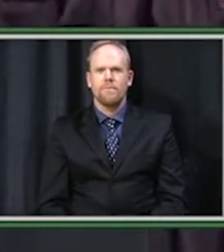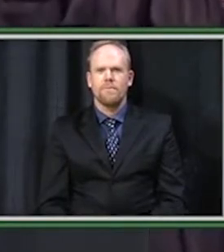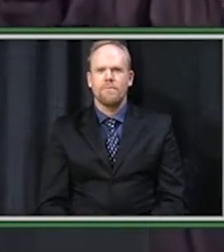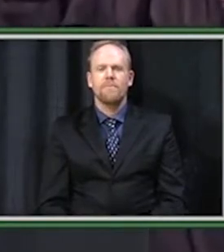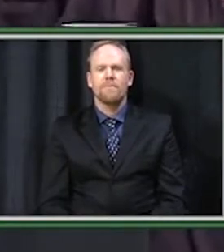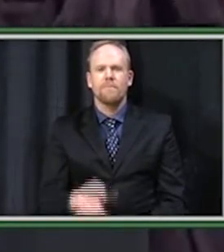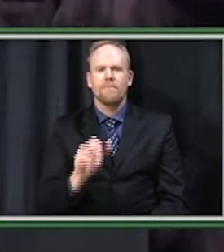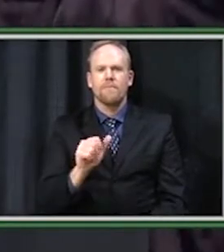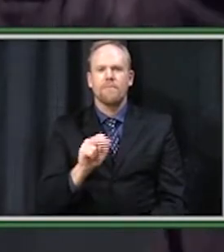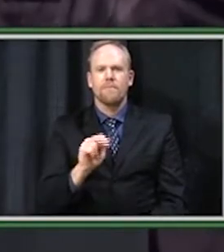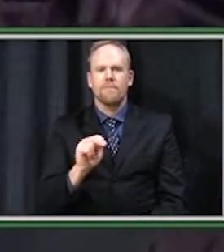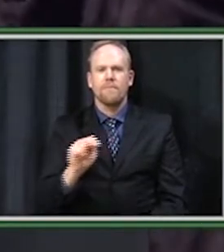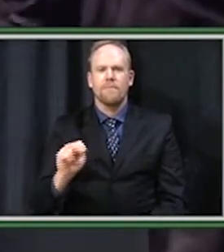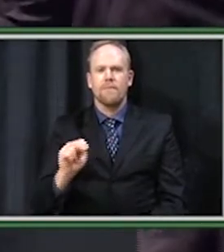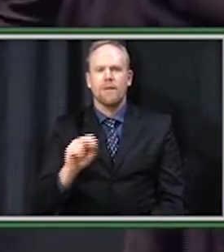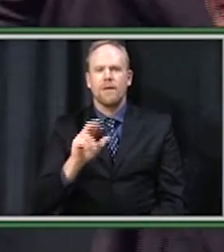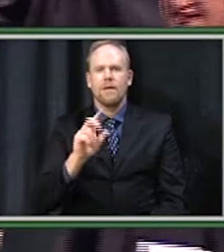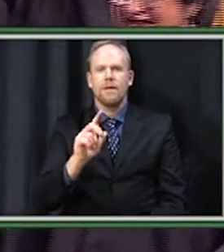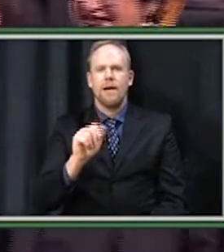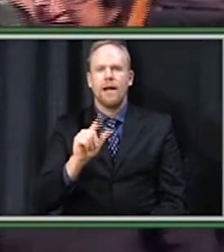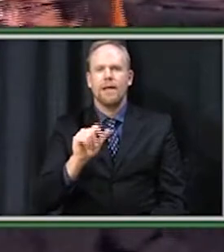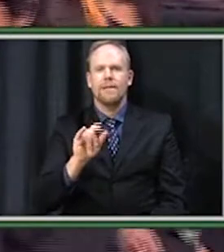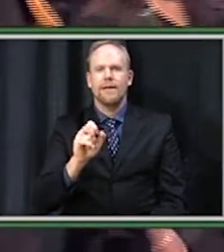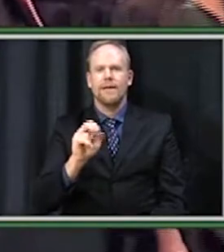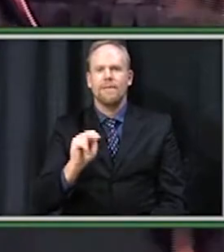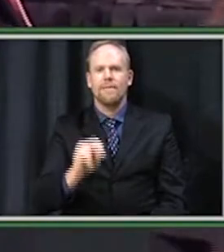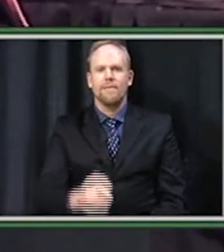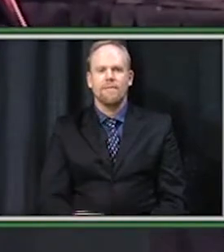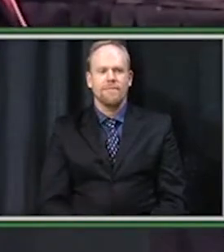Anne Dallasay.